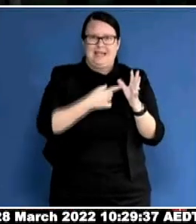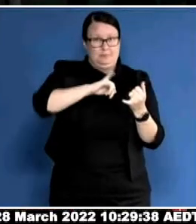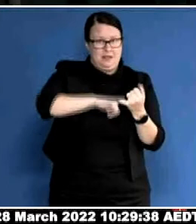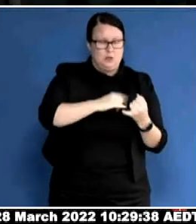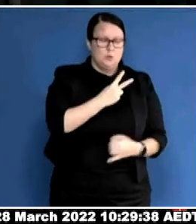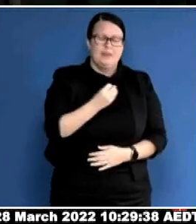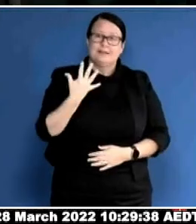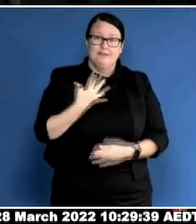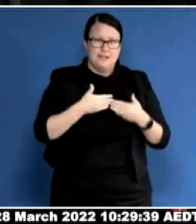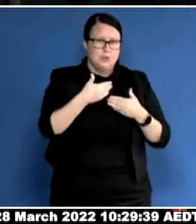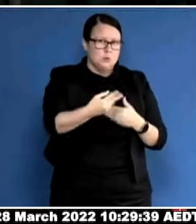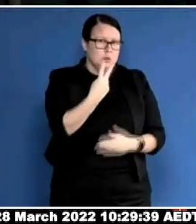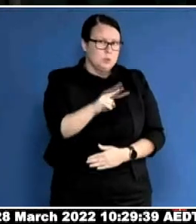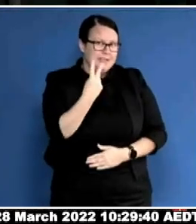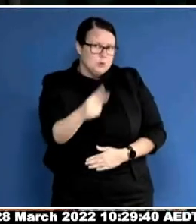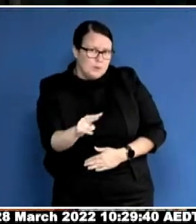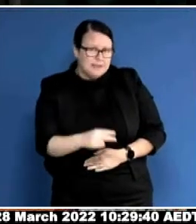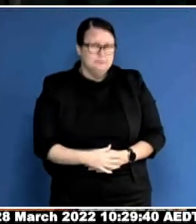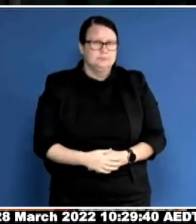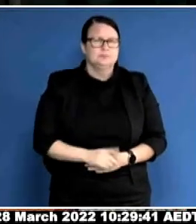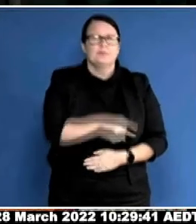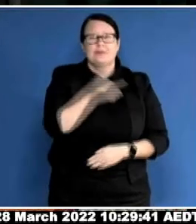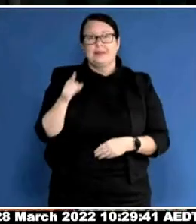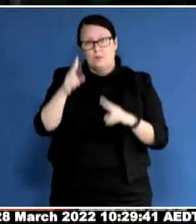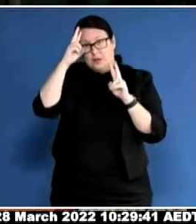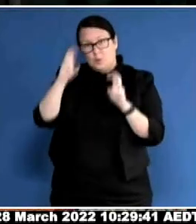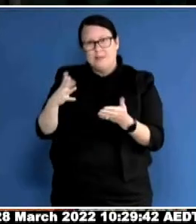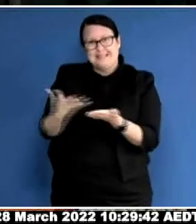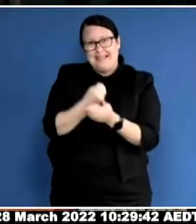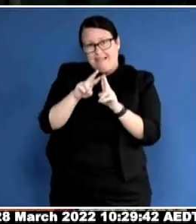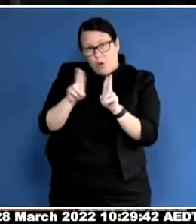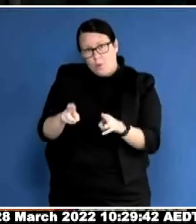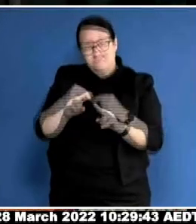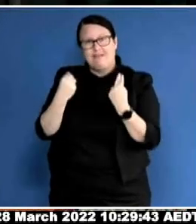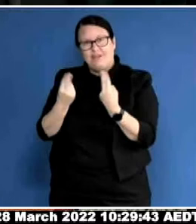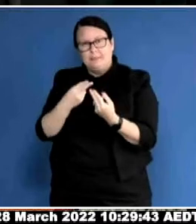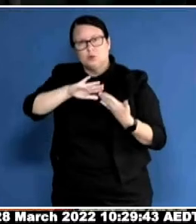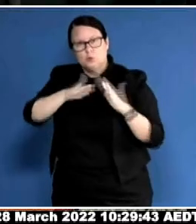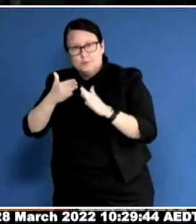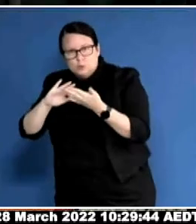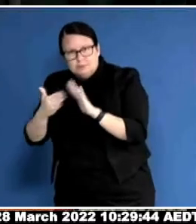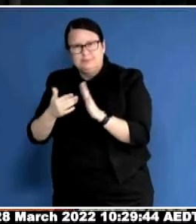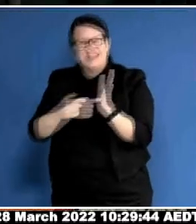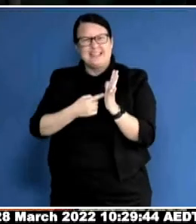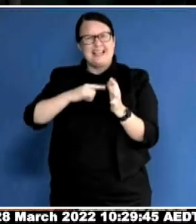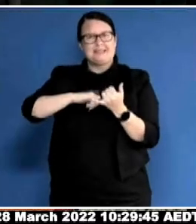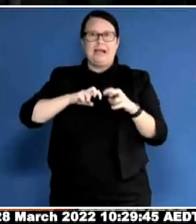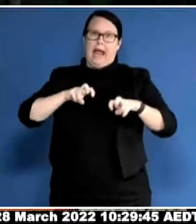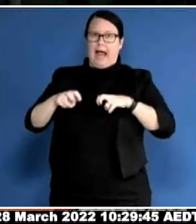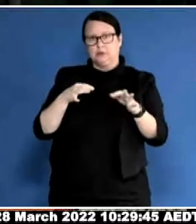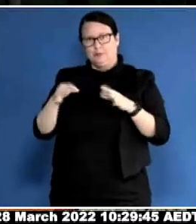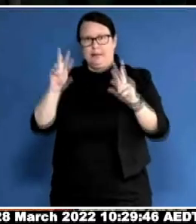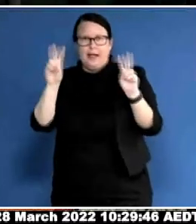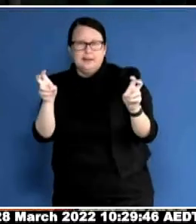2020, and then Safe Homes, Families, Communities, the Tasmanian Action Plan, again for Family